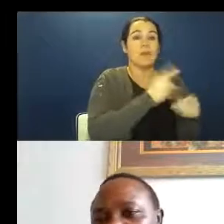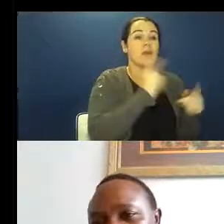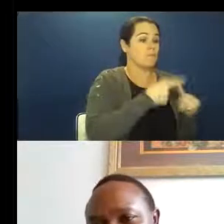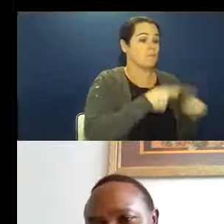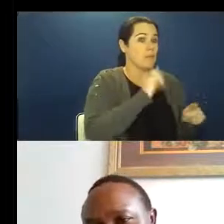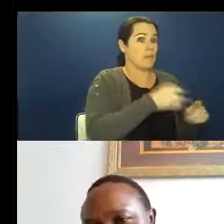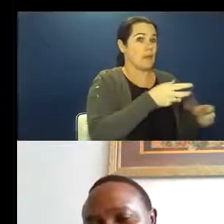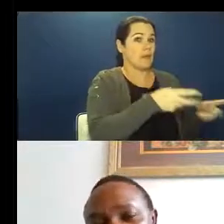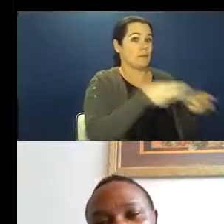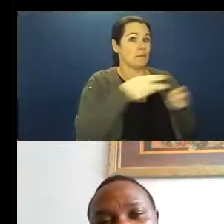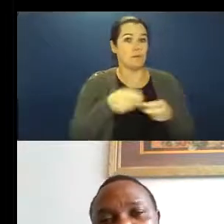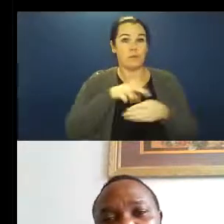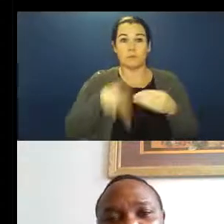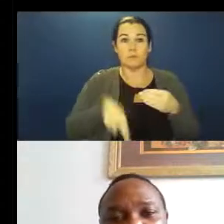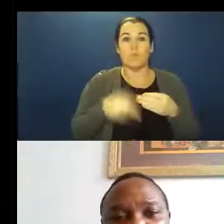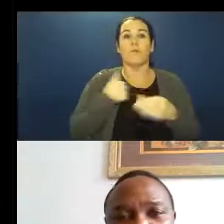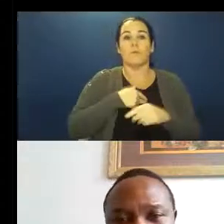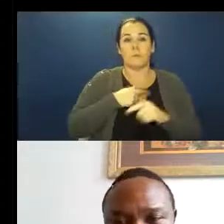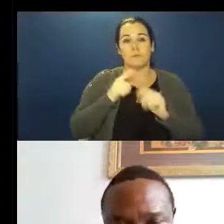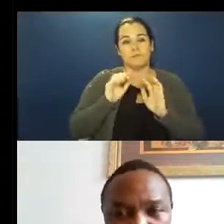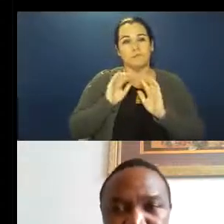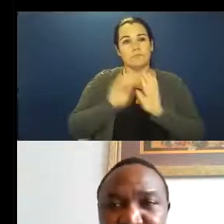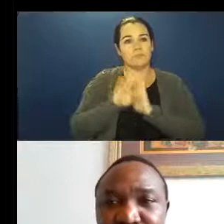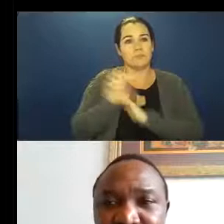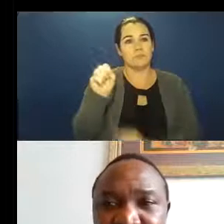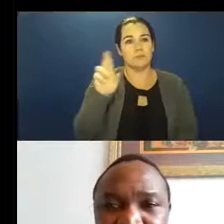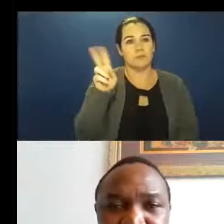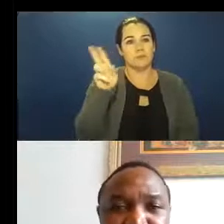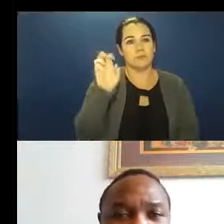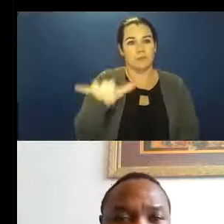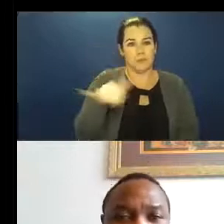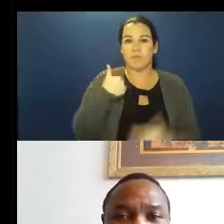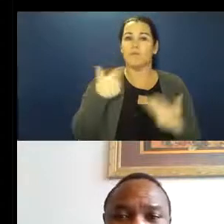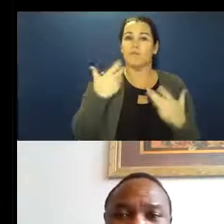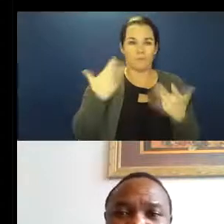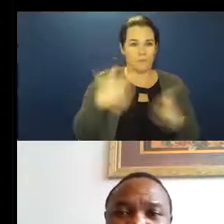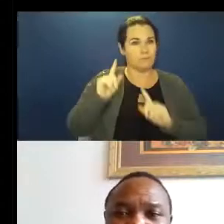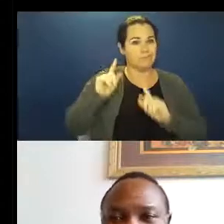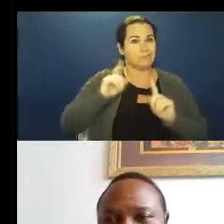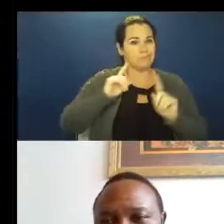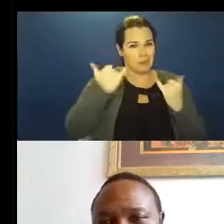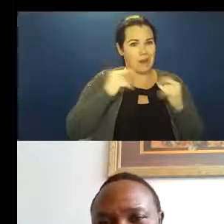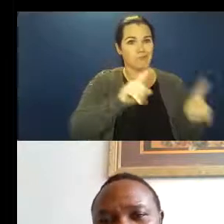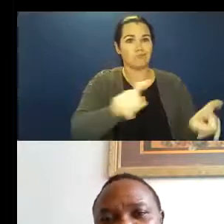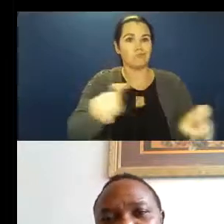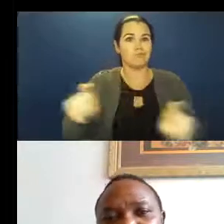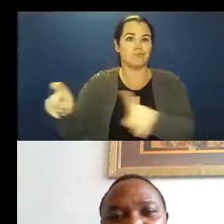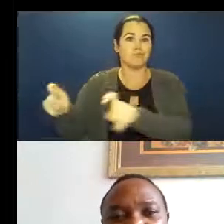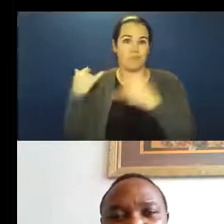we developed a survey, and that survey is being administered currently. So we are collecting